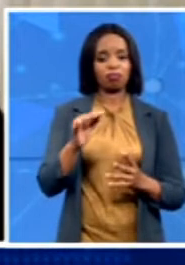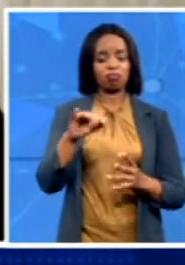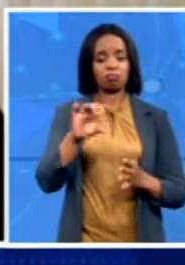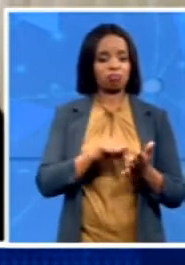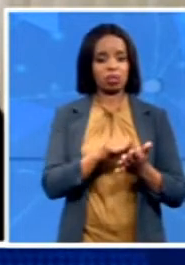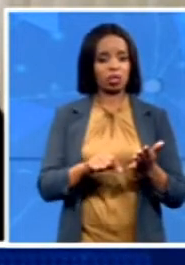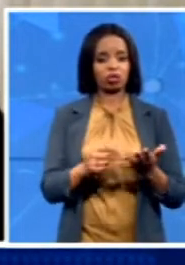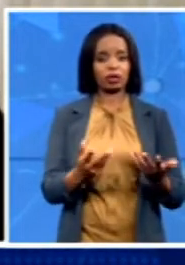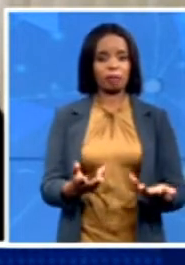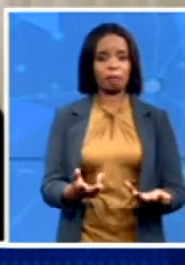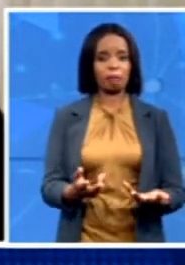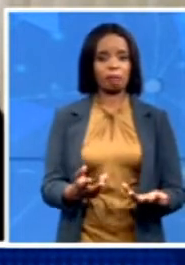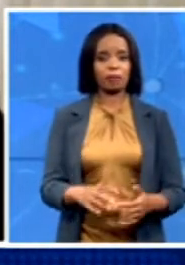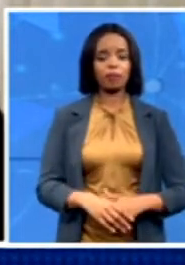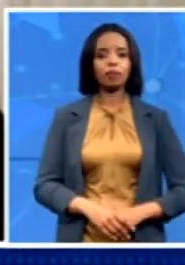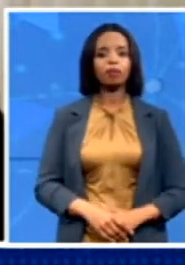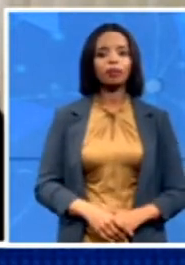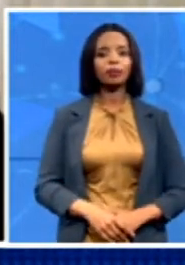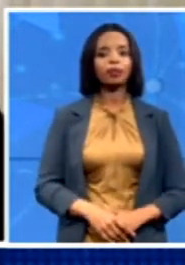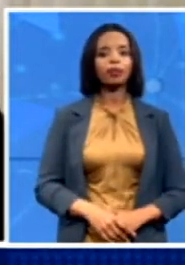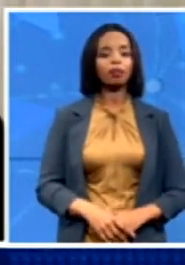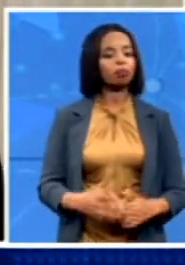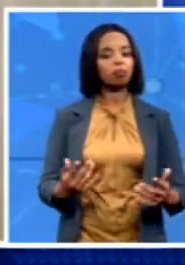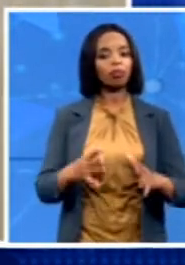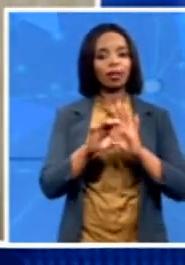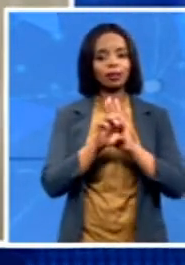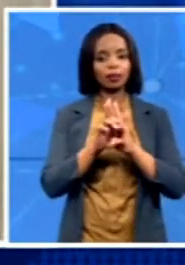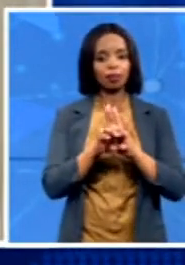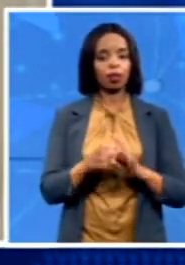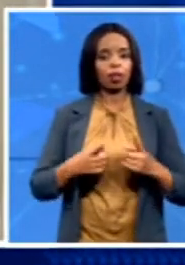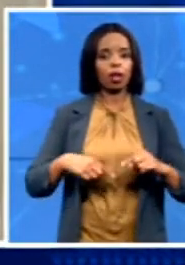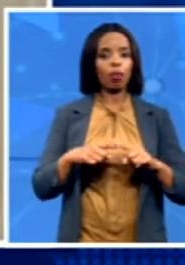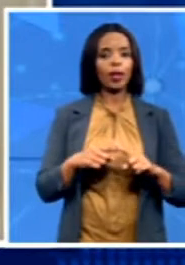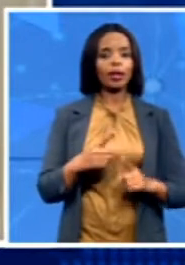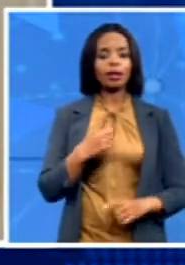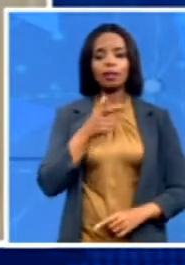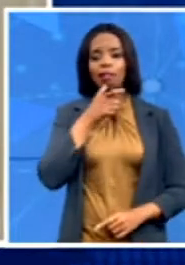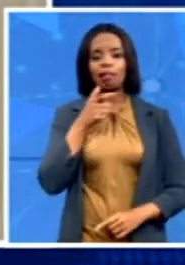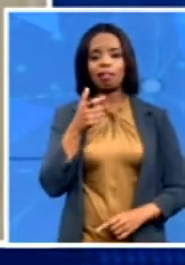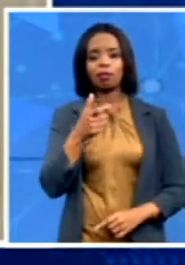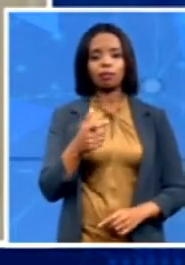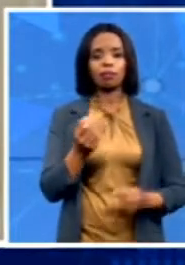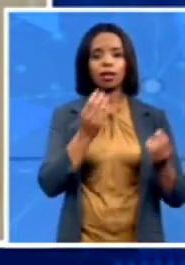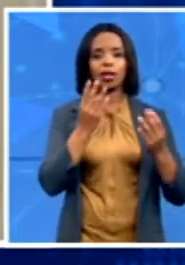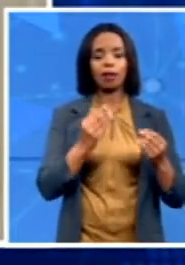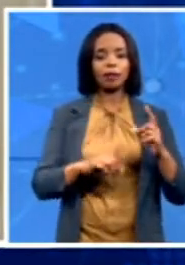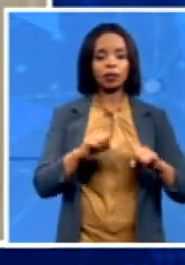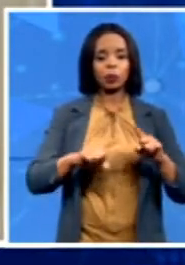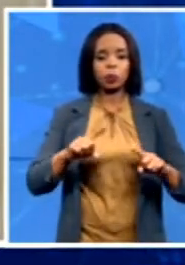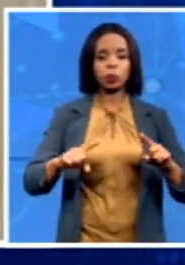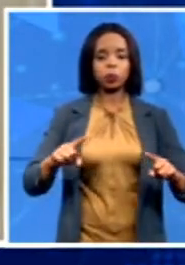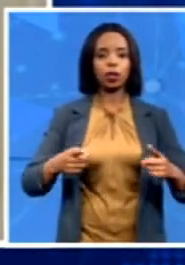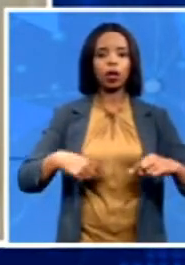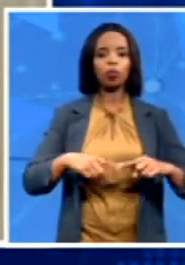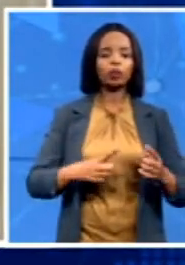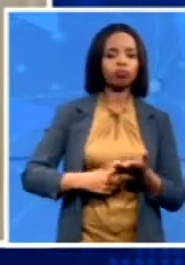For instance, when we quote various figures and, having had discussions around the local